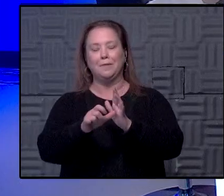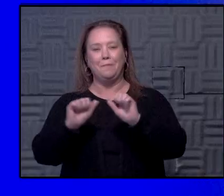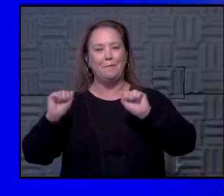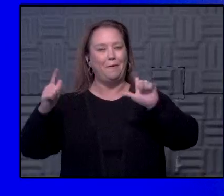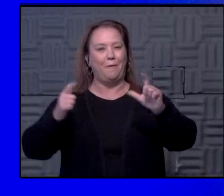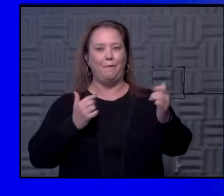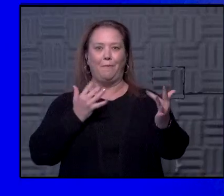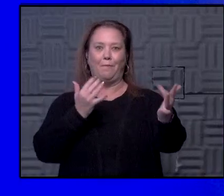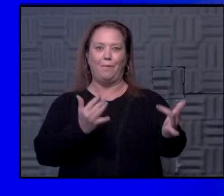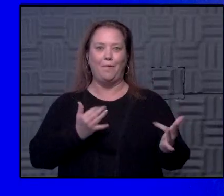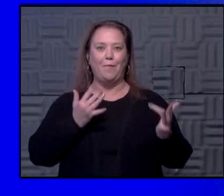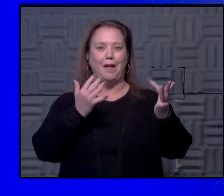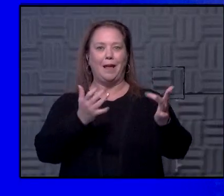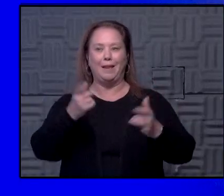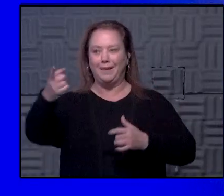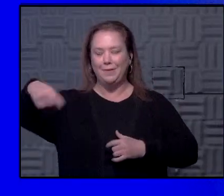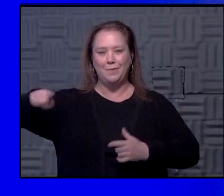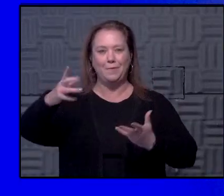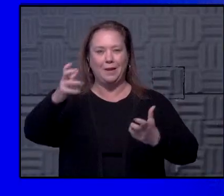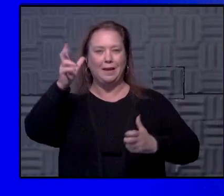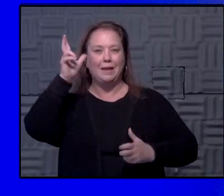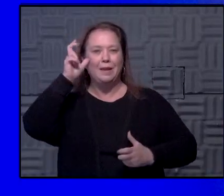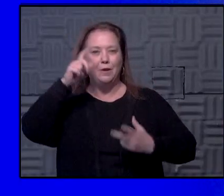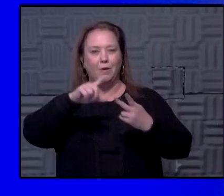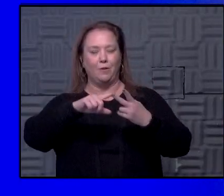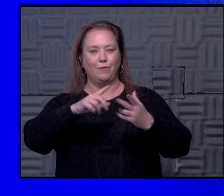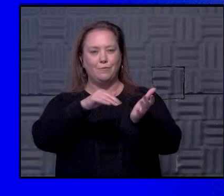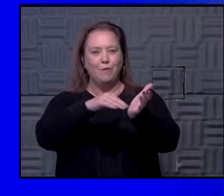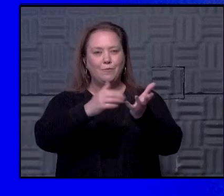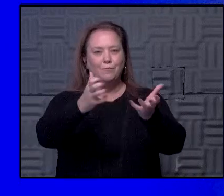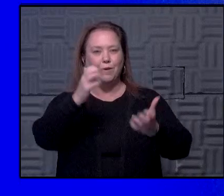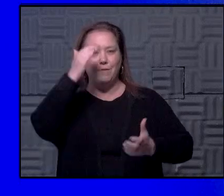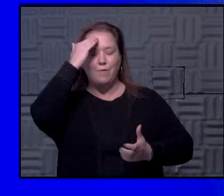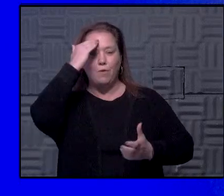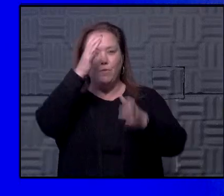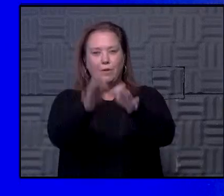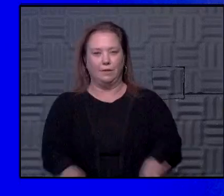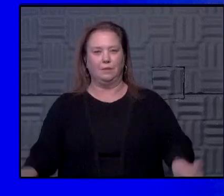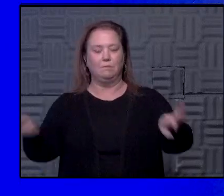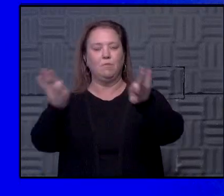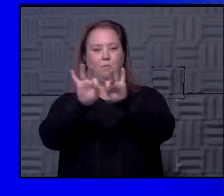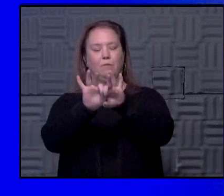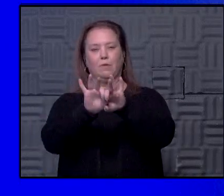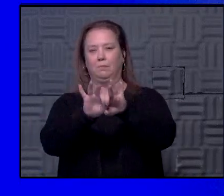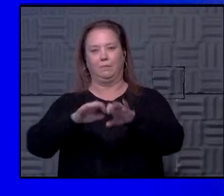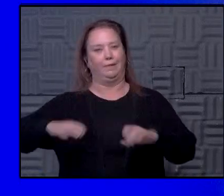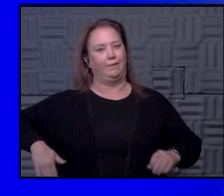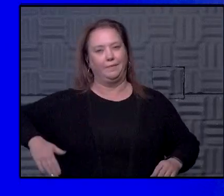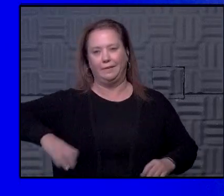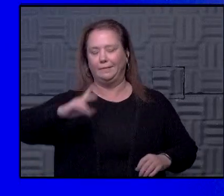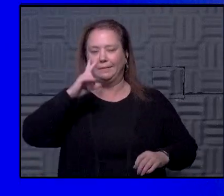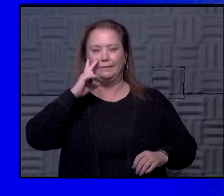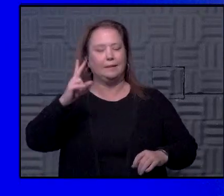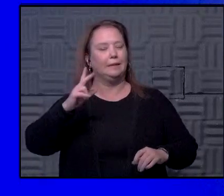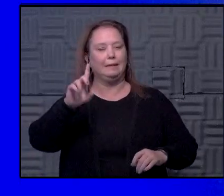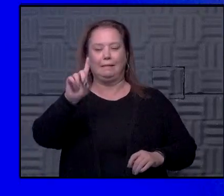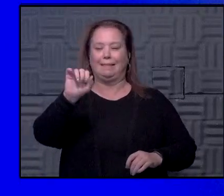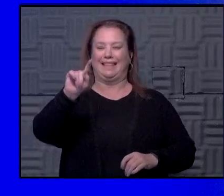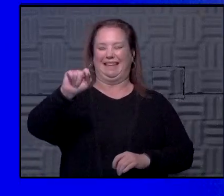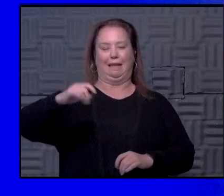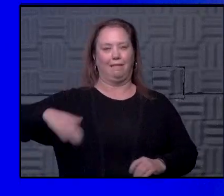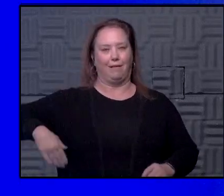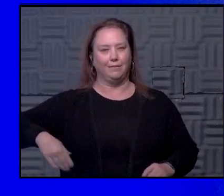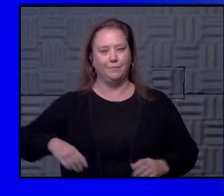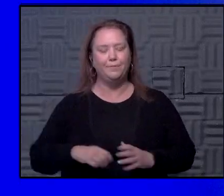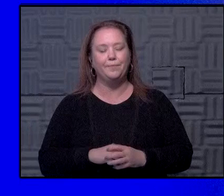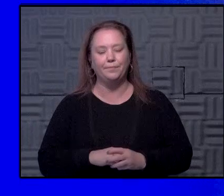that. The general public, healthcare providers, because it's important to stay informed, but we haven't seen a lot of that data